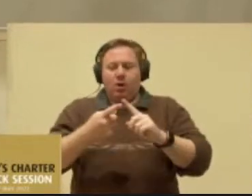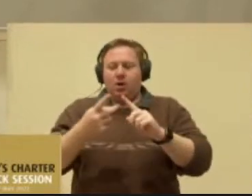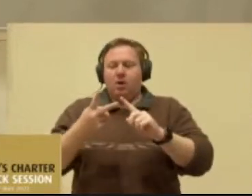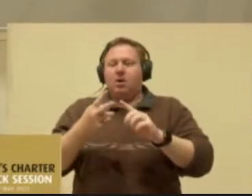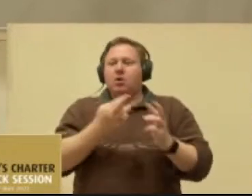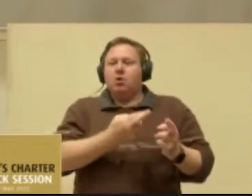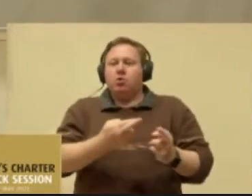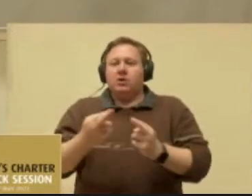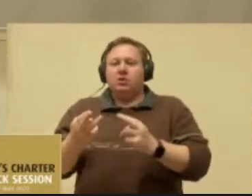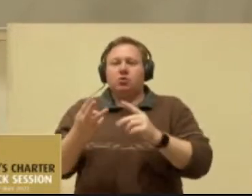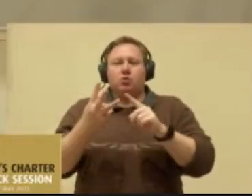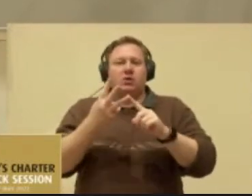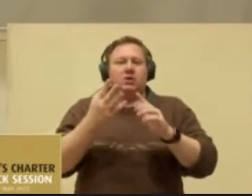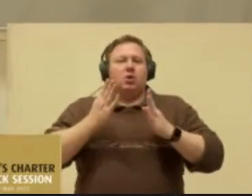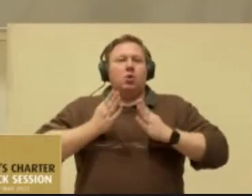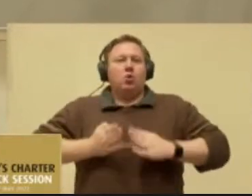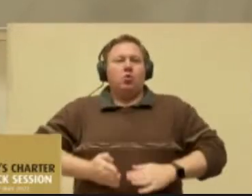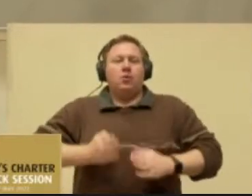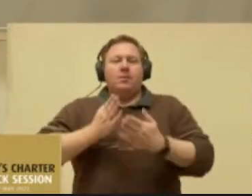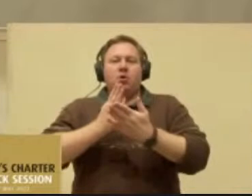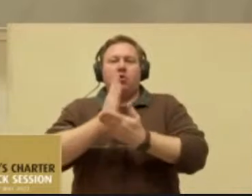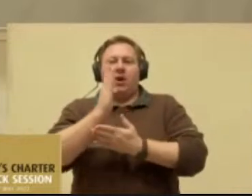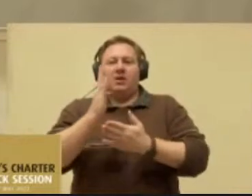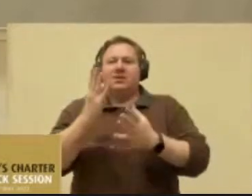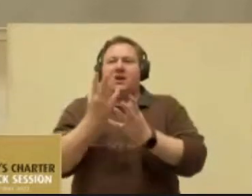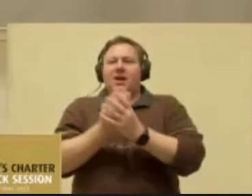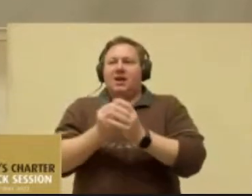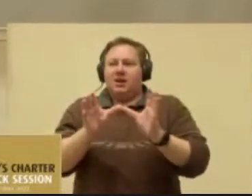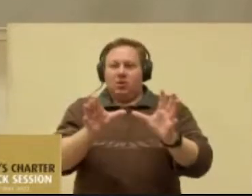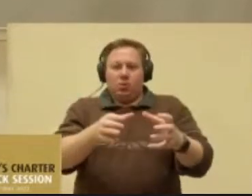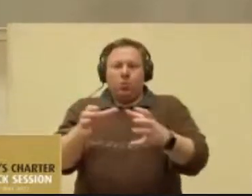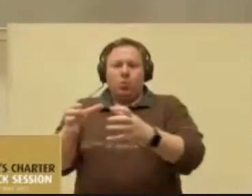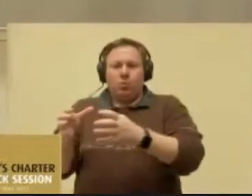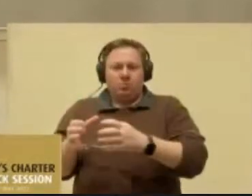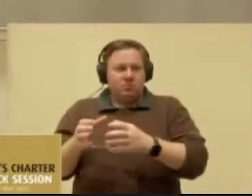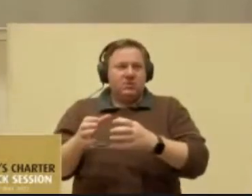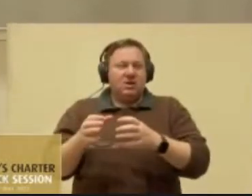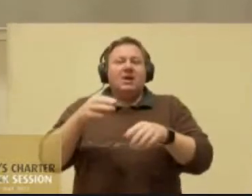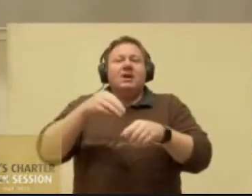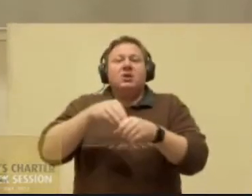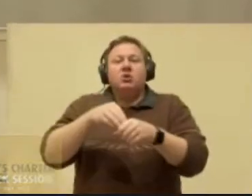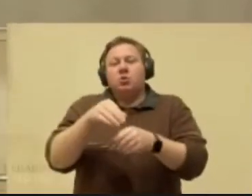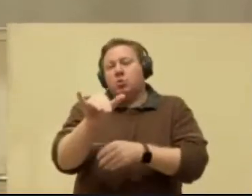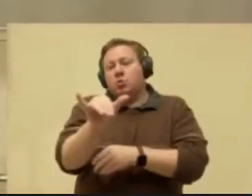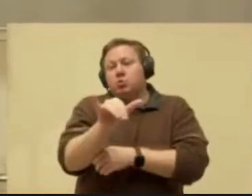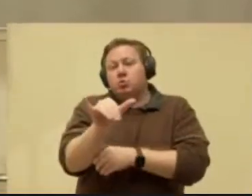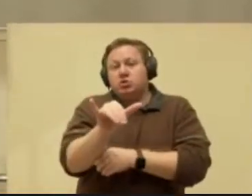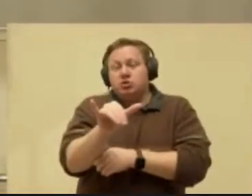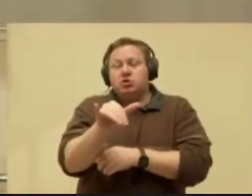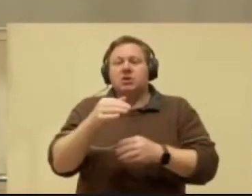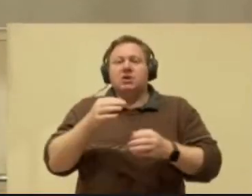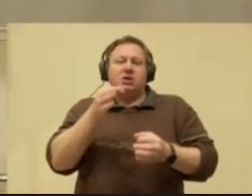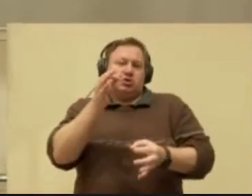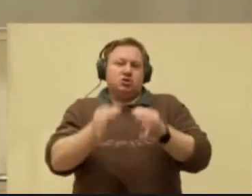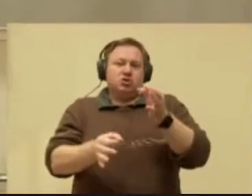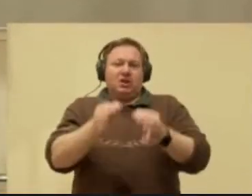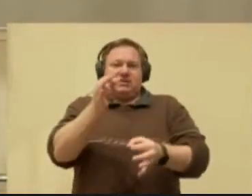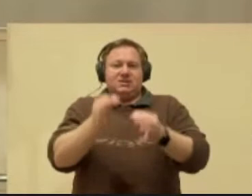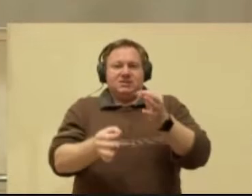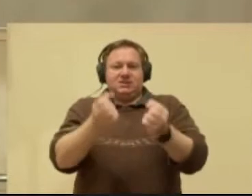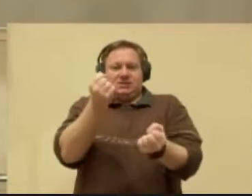rights and institutions including the justice system the situation globally